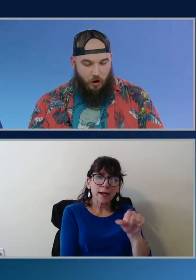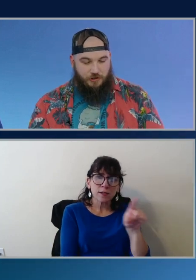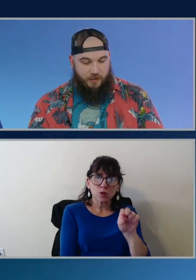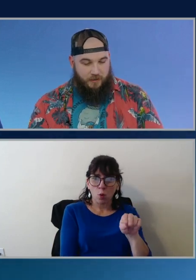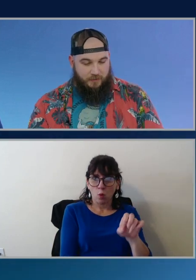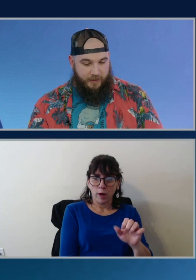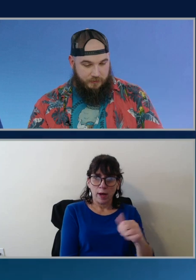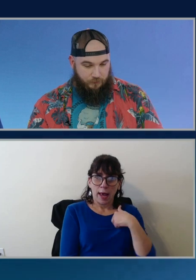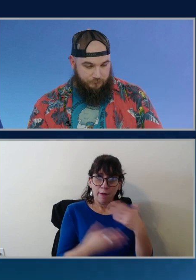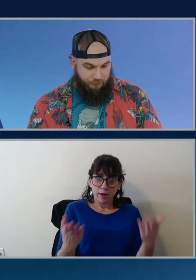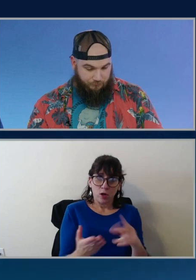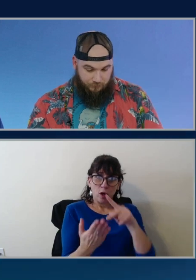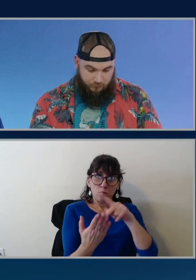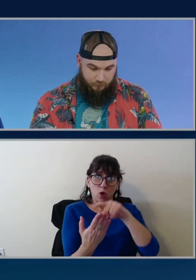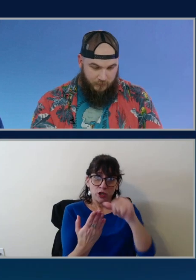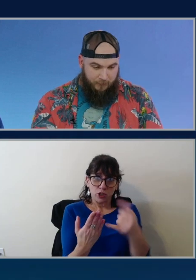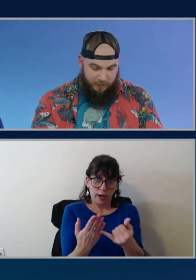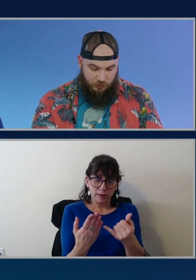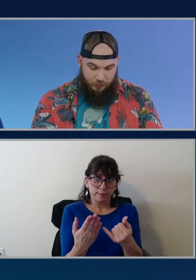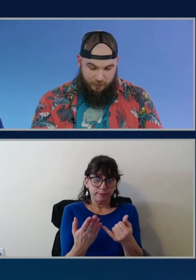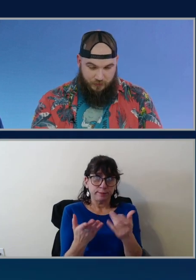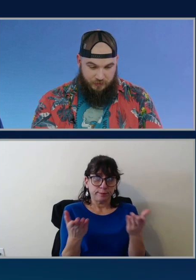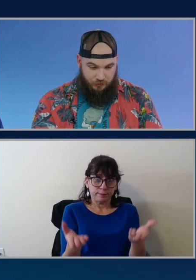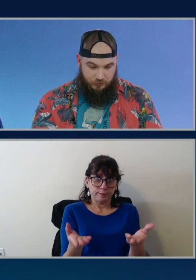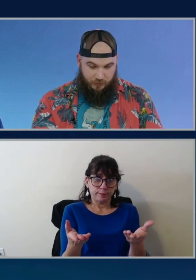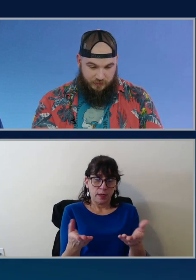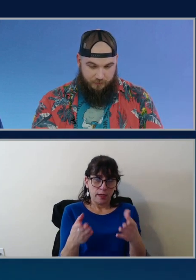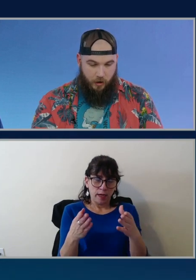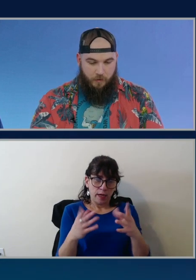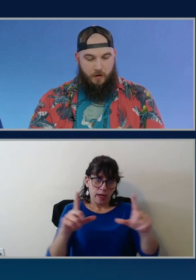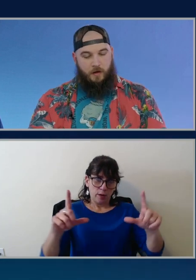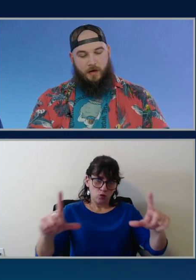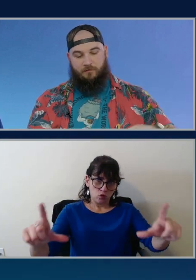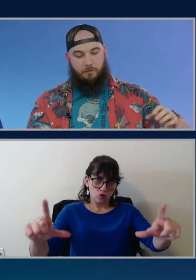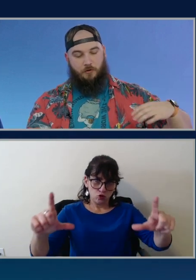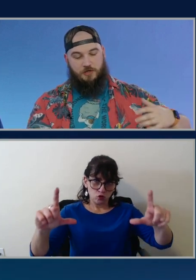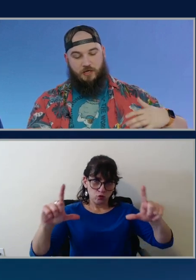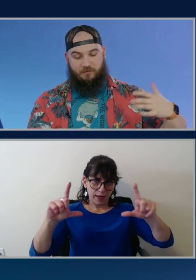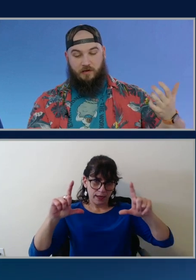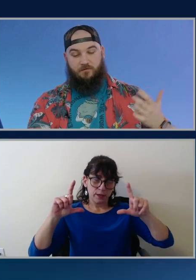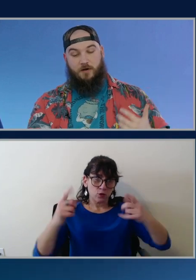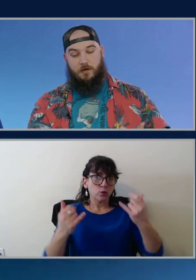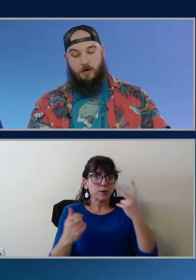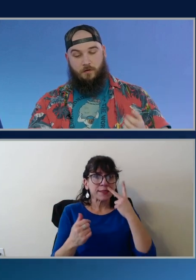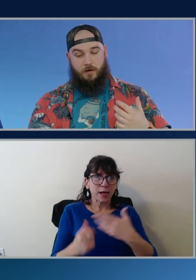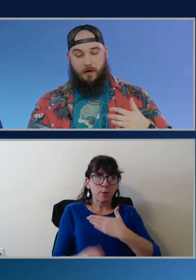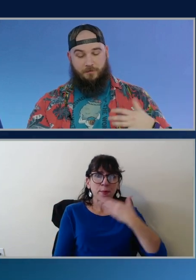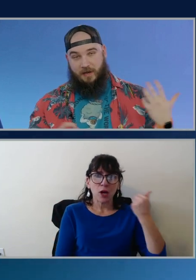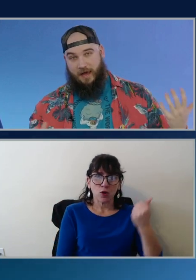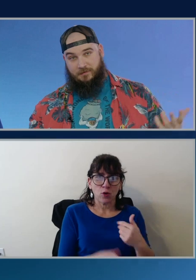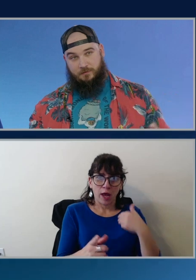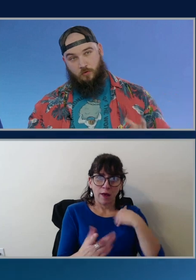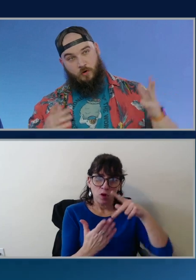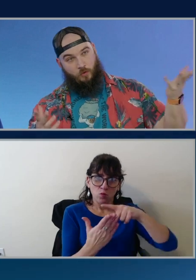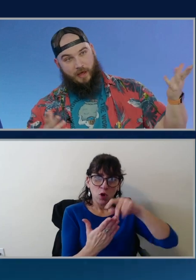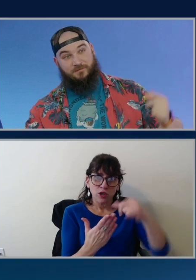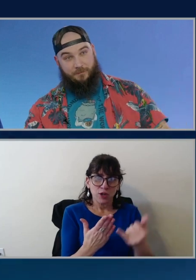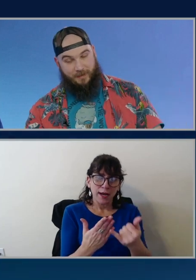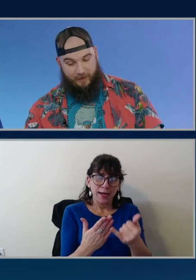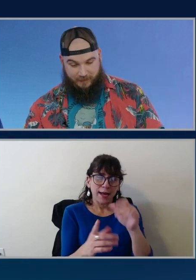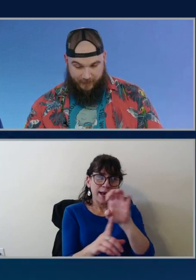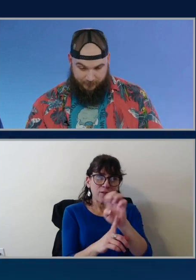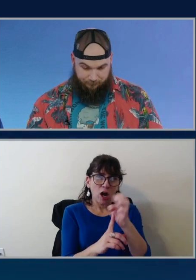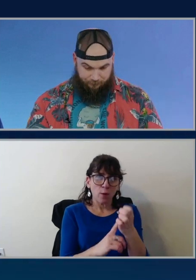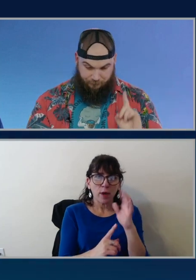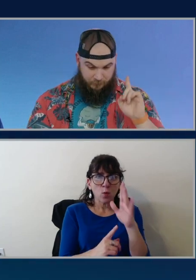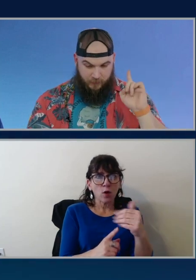a project in Data Zone. I'm going to zoom into my screen just to see it better. I have a little project, I have a little environment here that has, or will have some